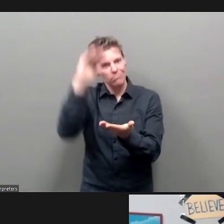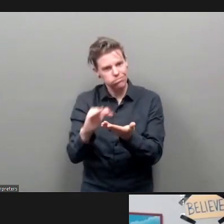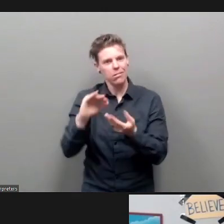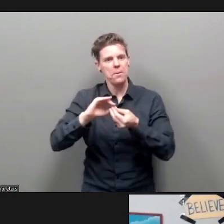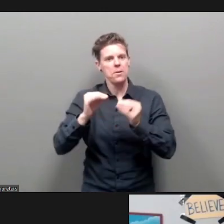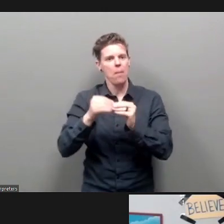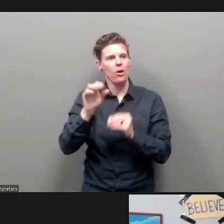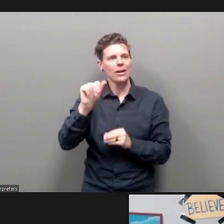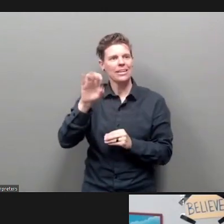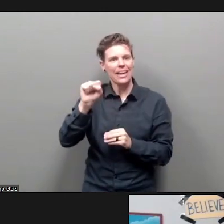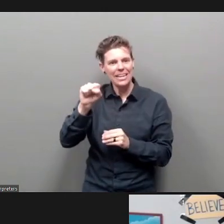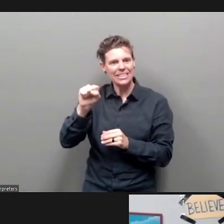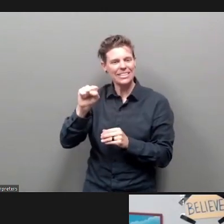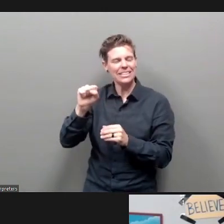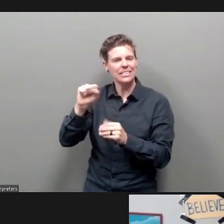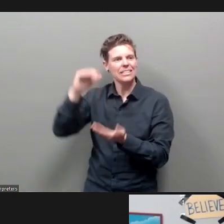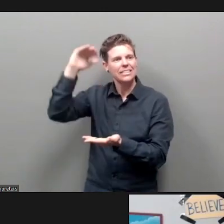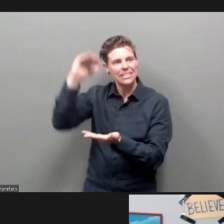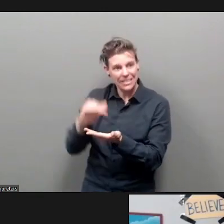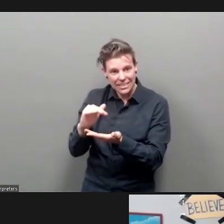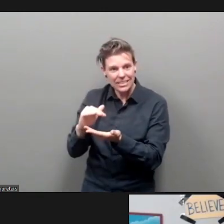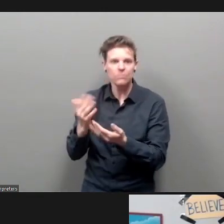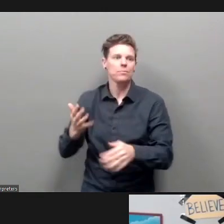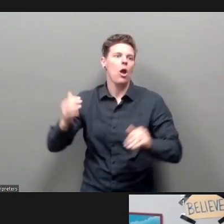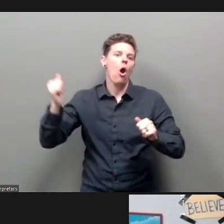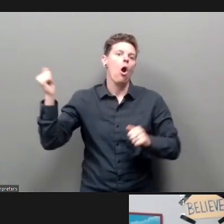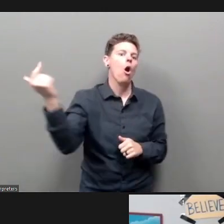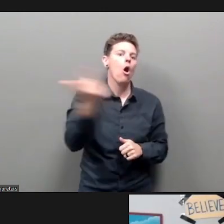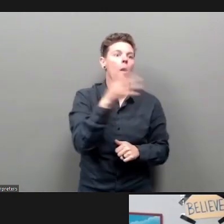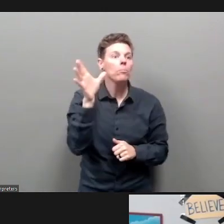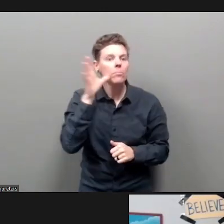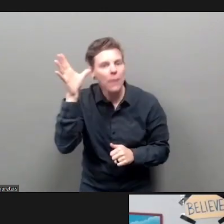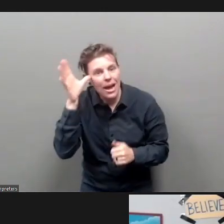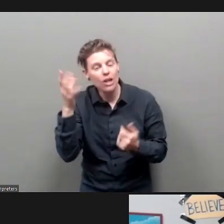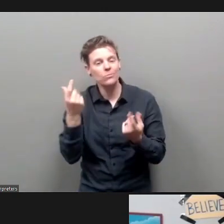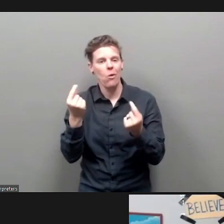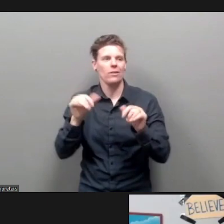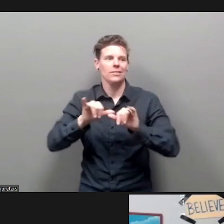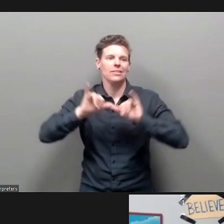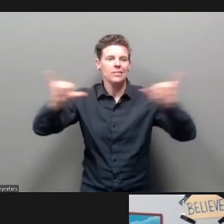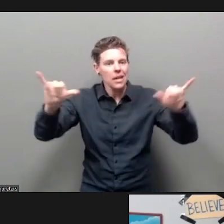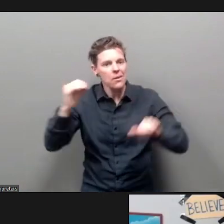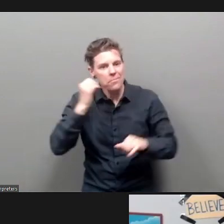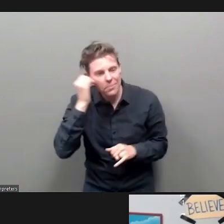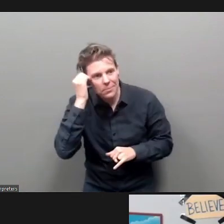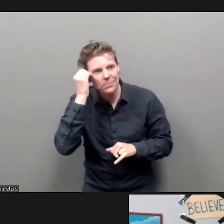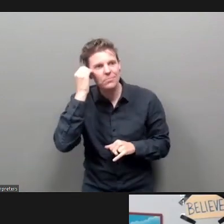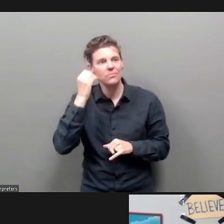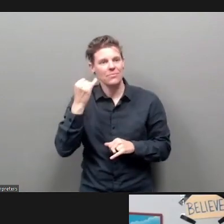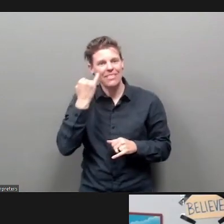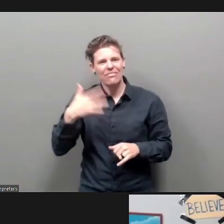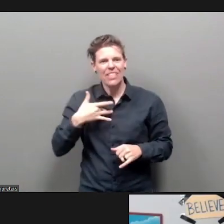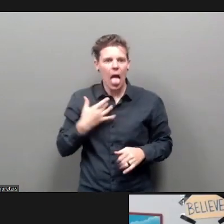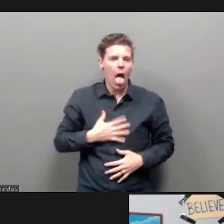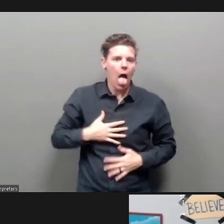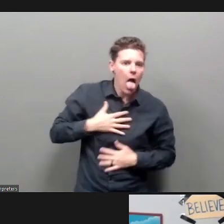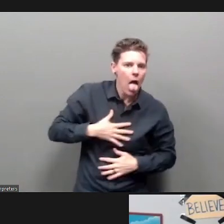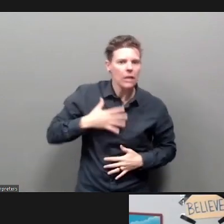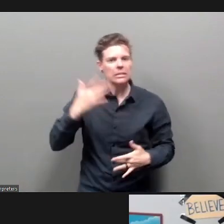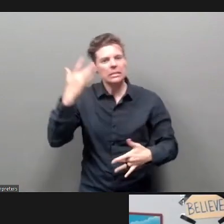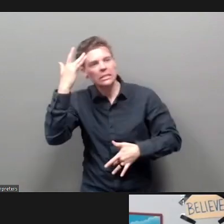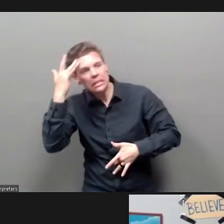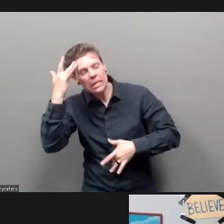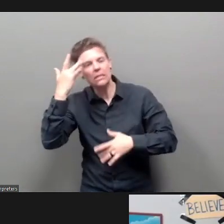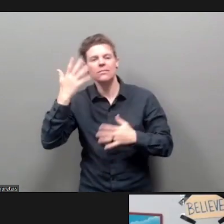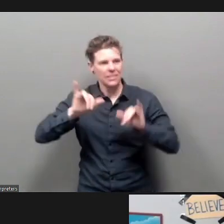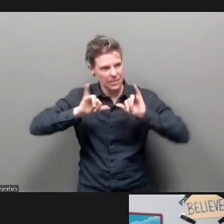in New Mexico keep their children at home if they have any symptoms at all that could be COVID. And if we did that,